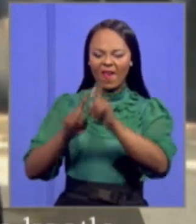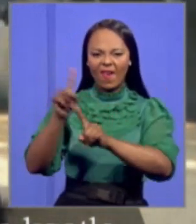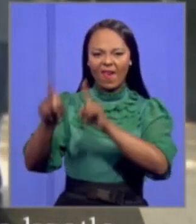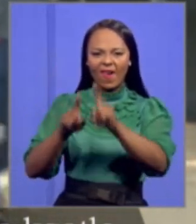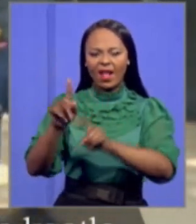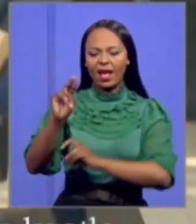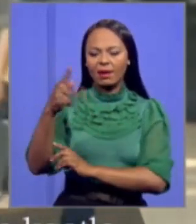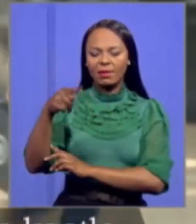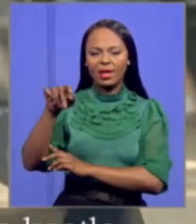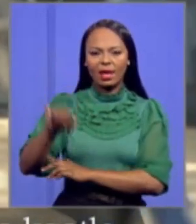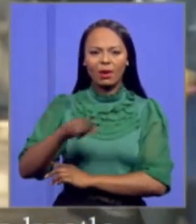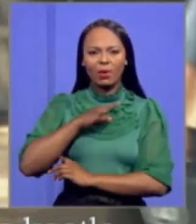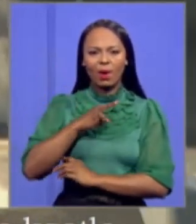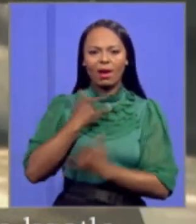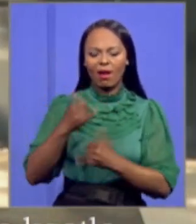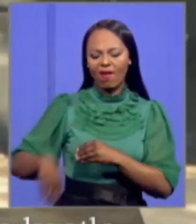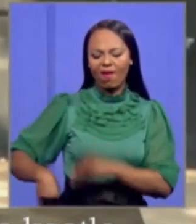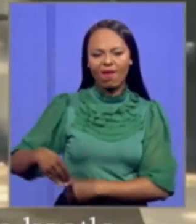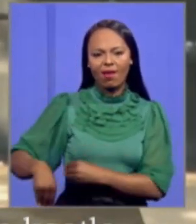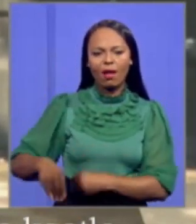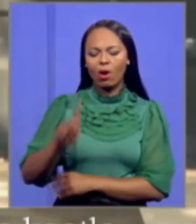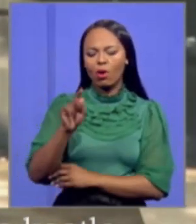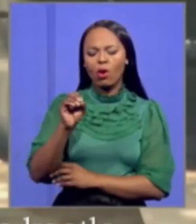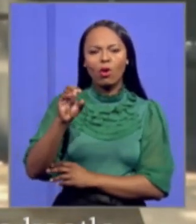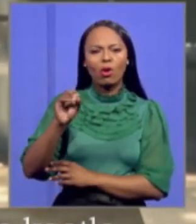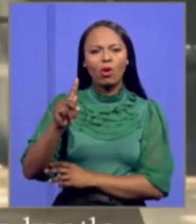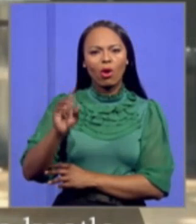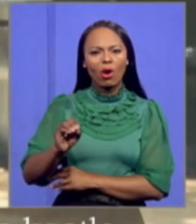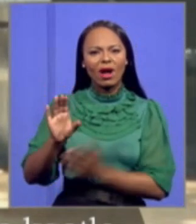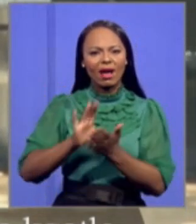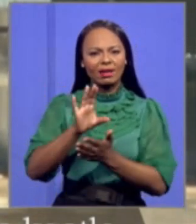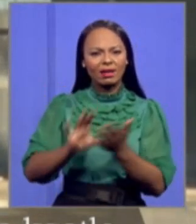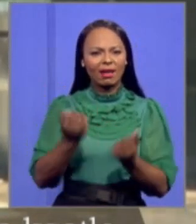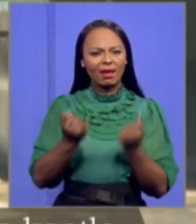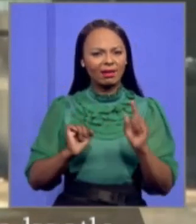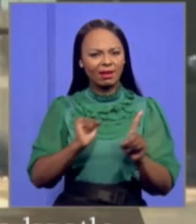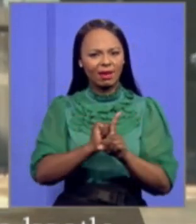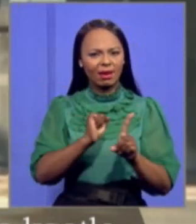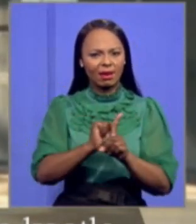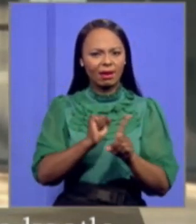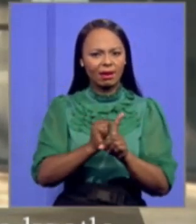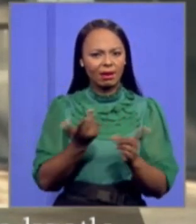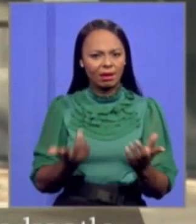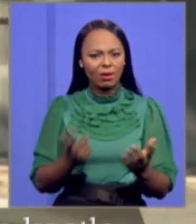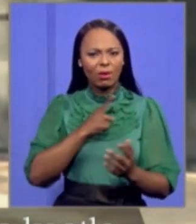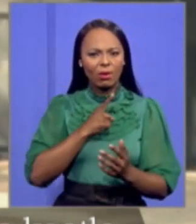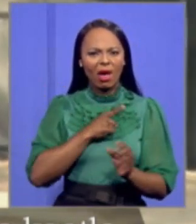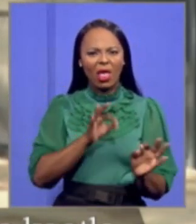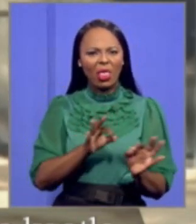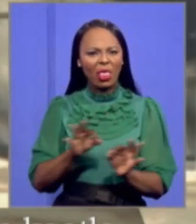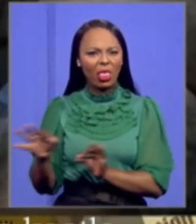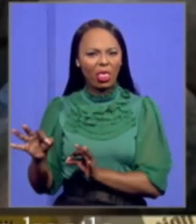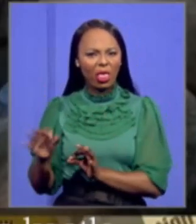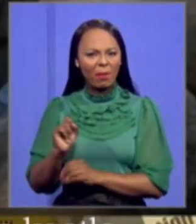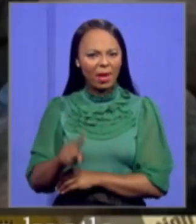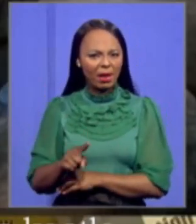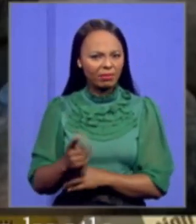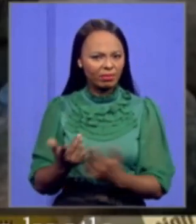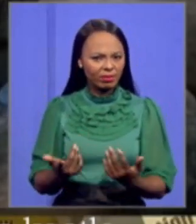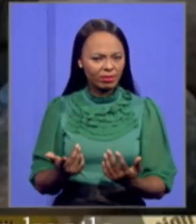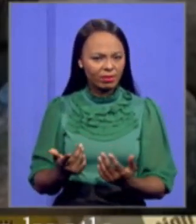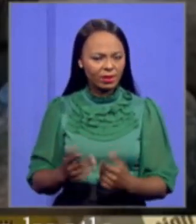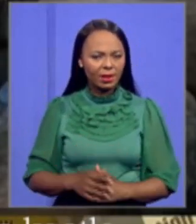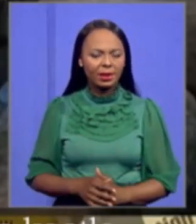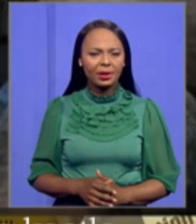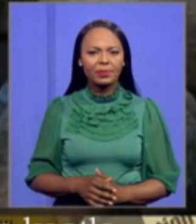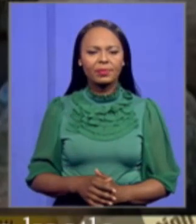ho qhalwa ha nyewe ya bobodu ya mohlanka wa mehleng wa Eskom Matshelakoko ho latela diteiso tsa yona. At the time,